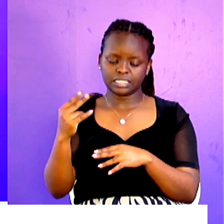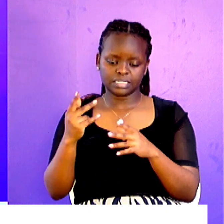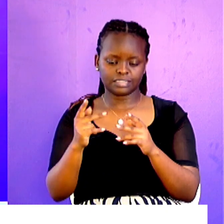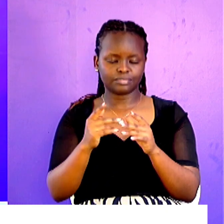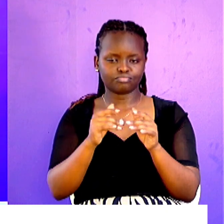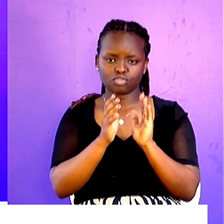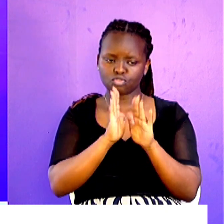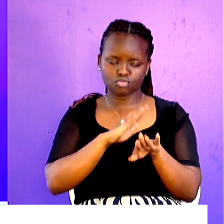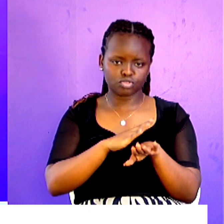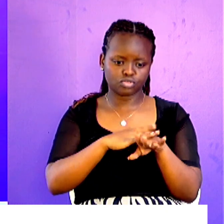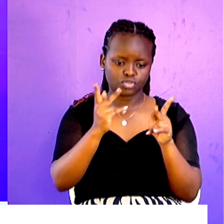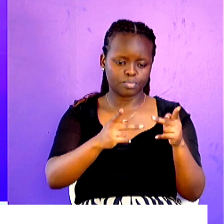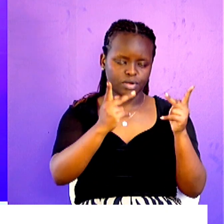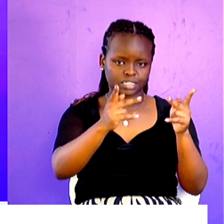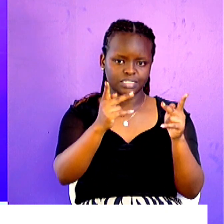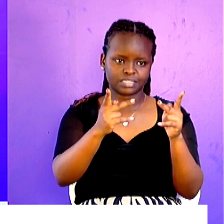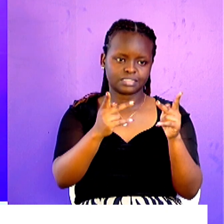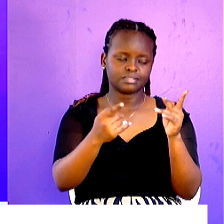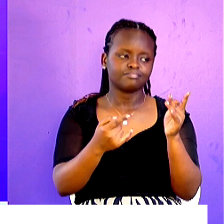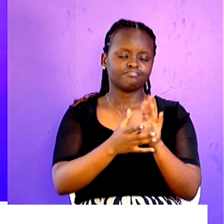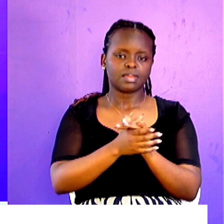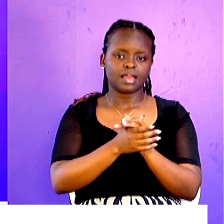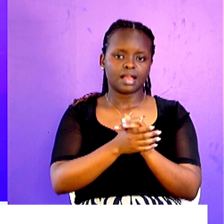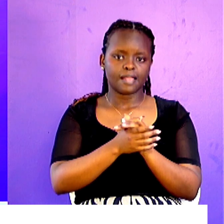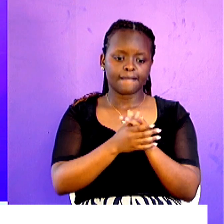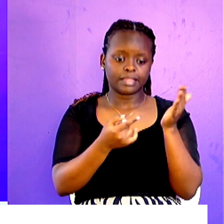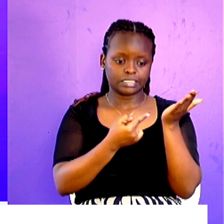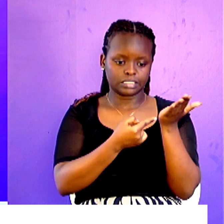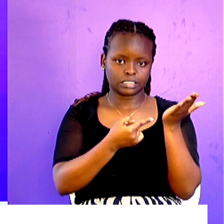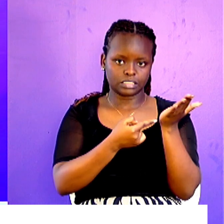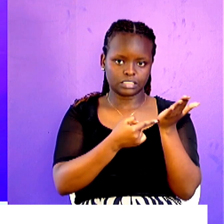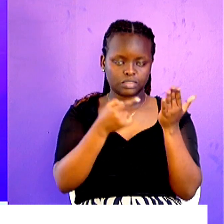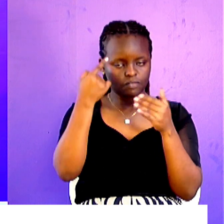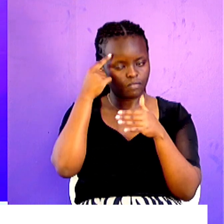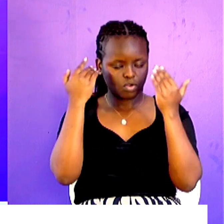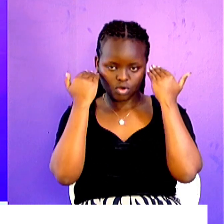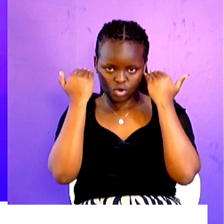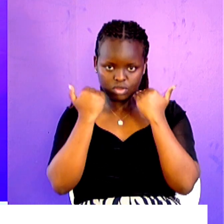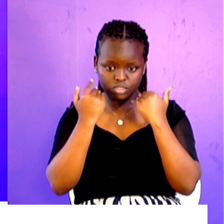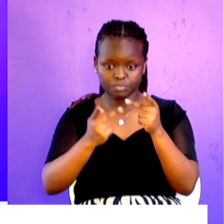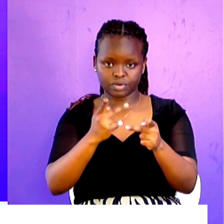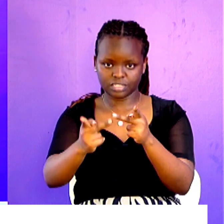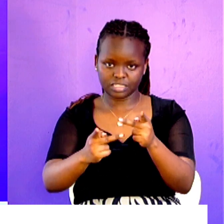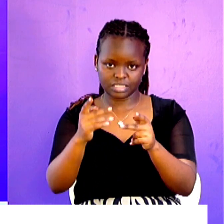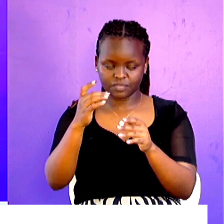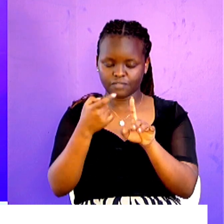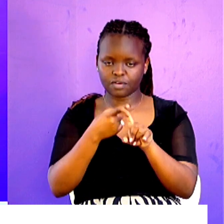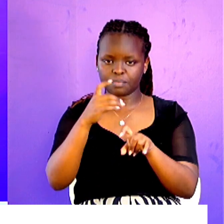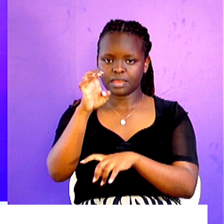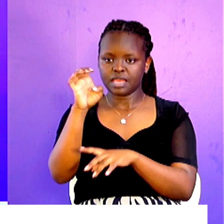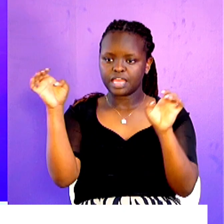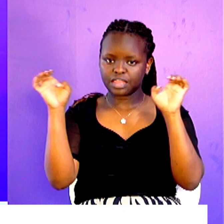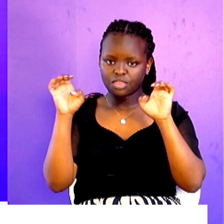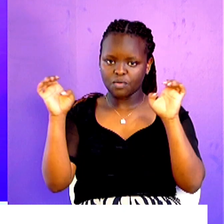in judicial automation and digitization during a study tour for a delegation from Ethiopia's Federal Supreme